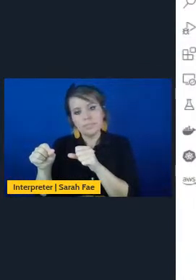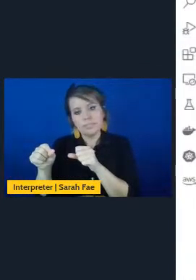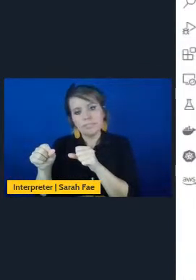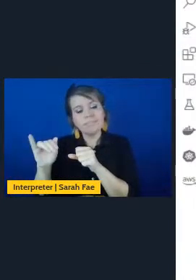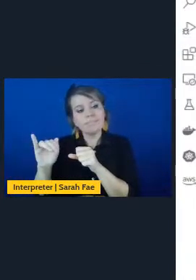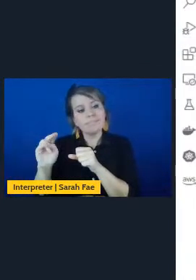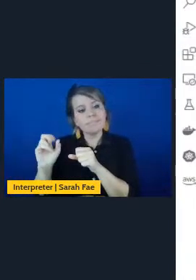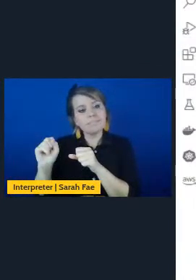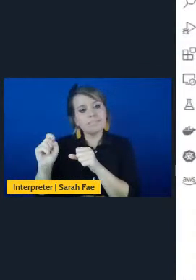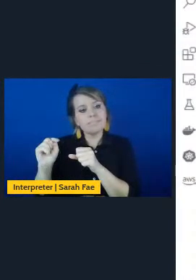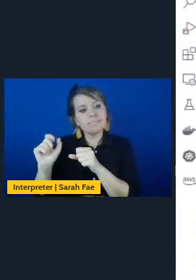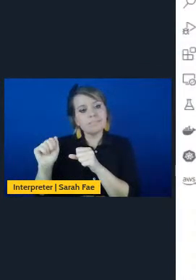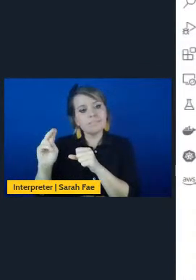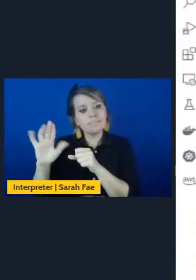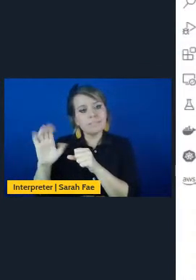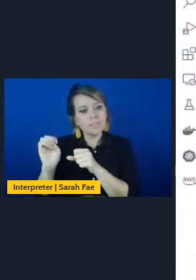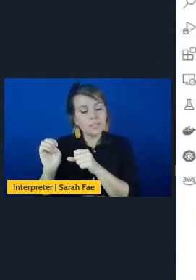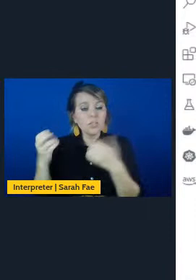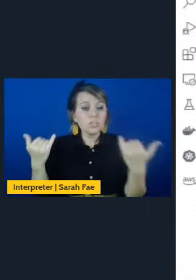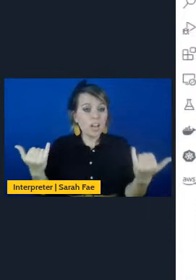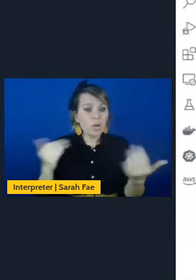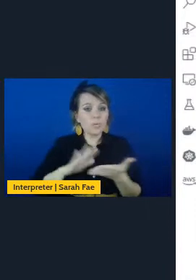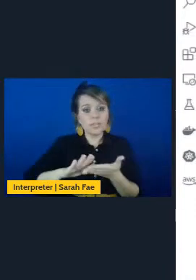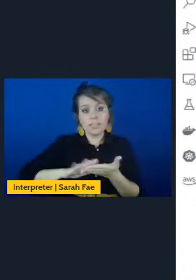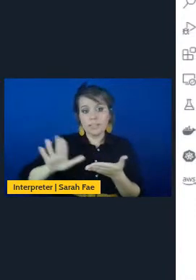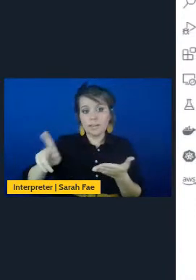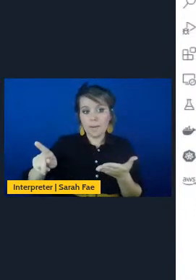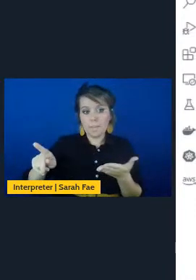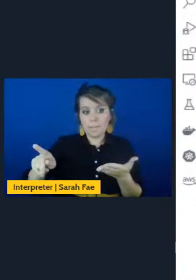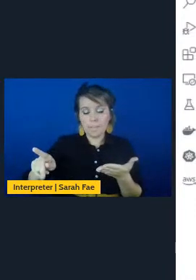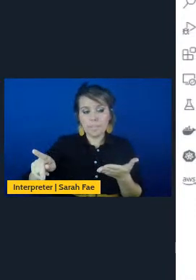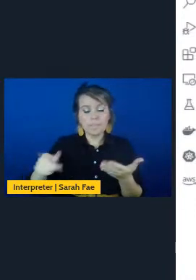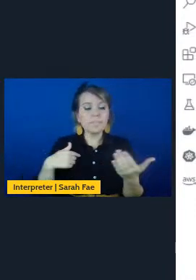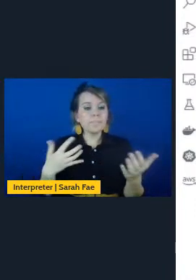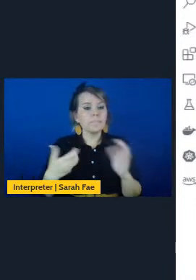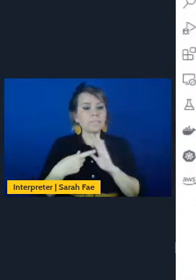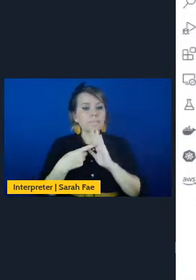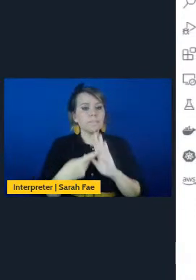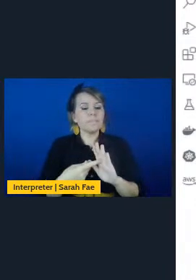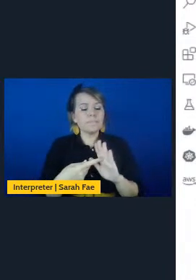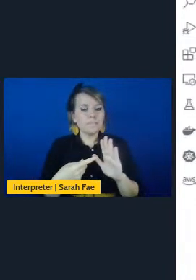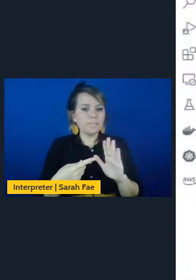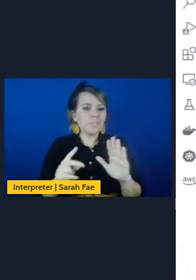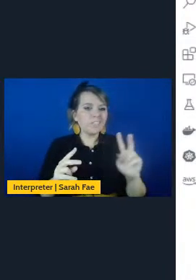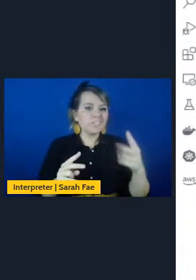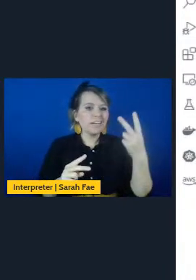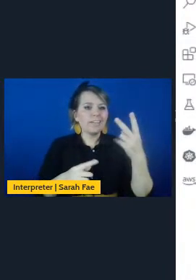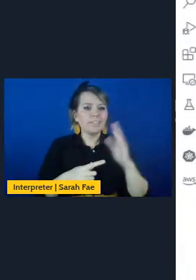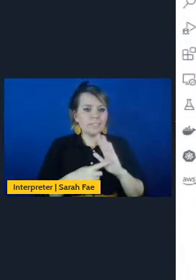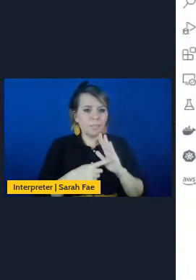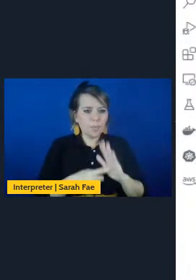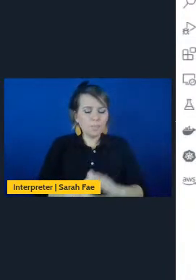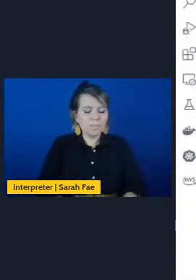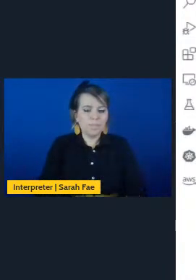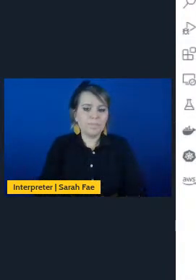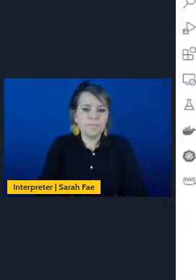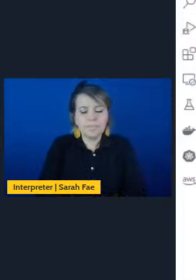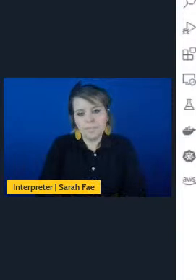instance. All right, so let's clean this up, and I'm going to show you the second demo now.